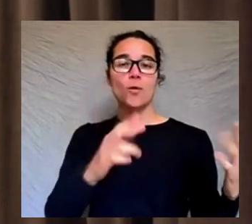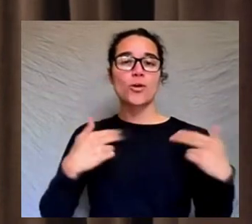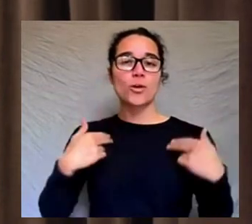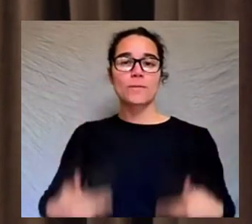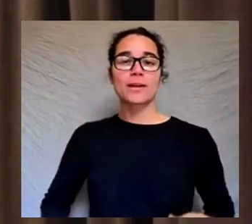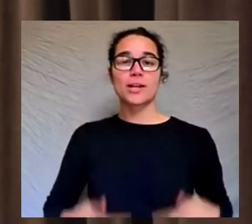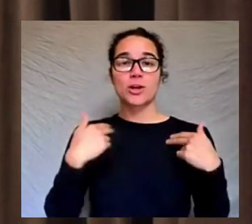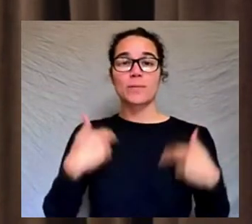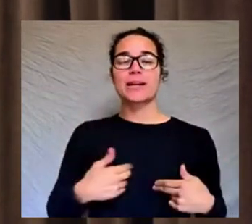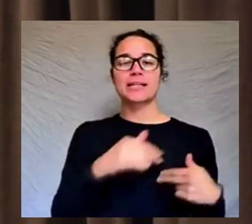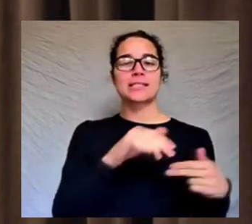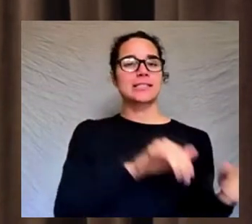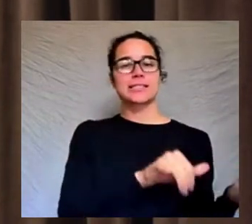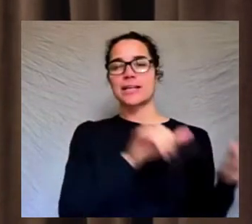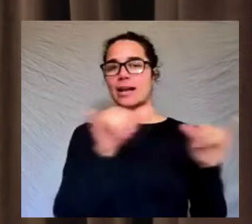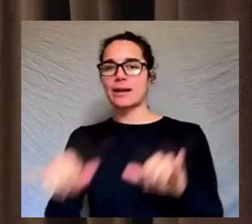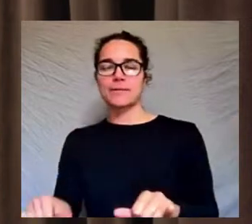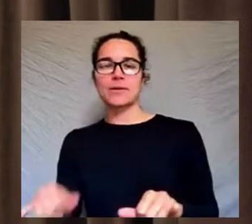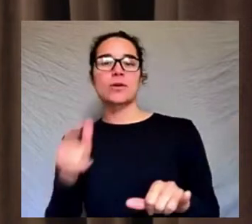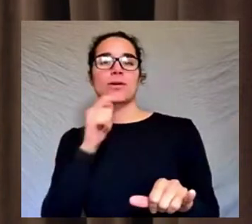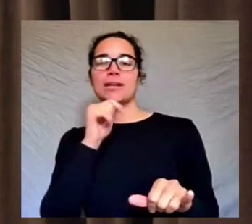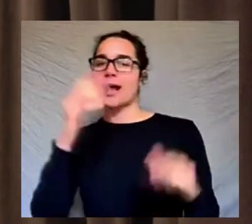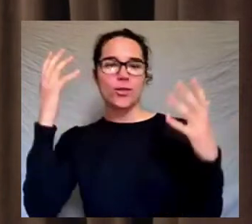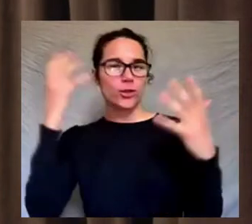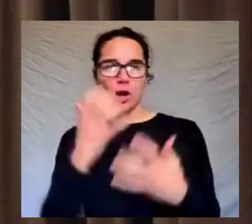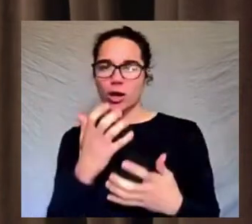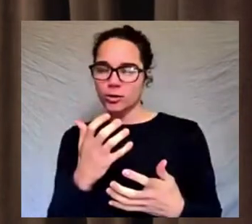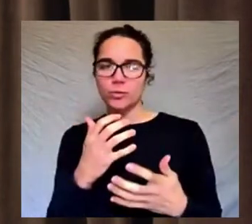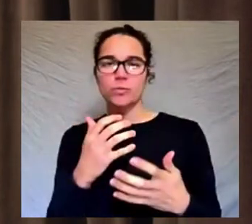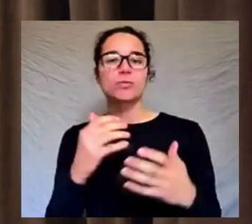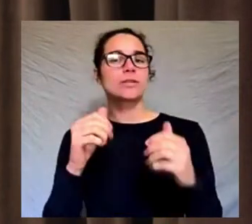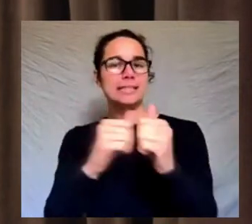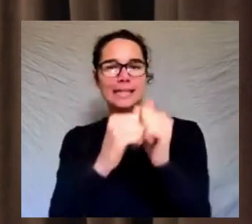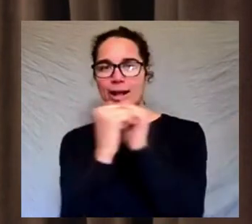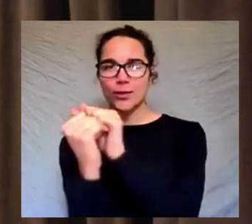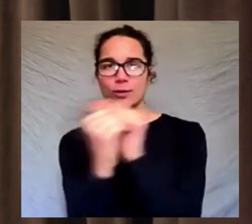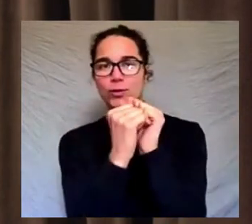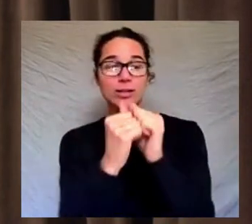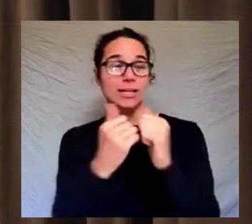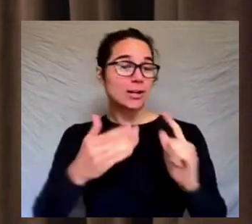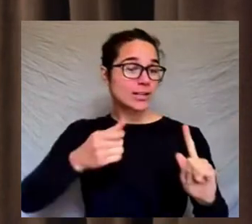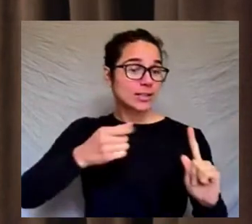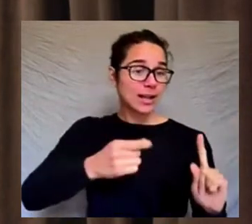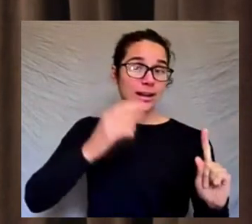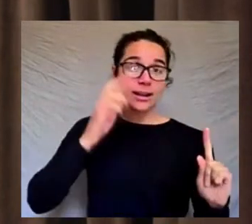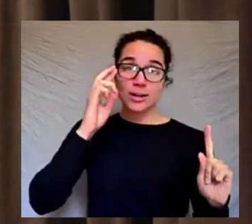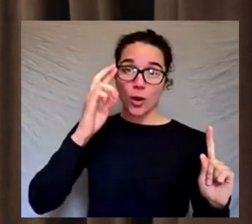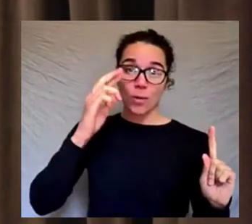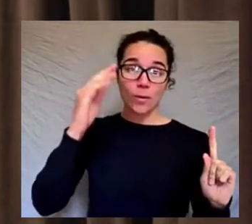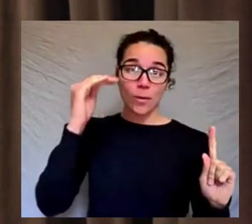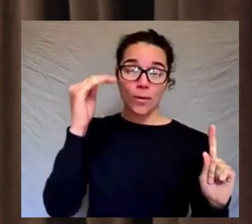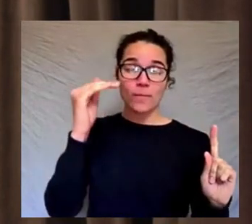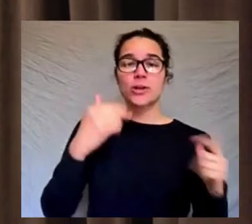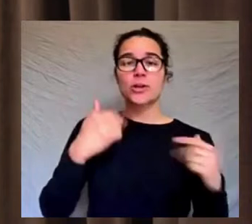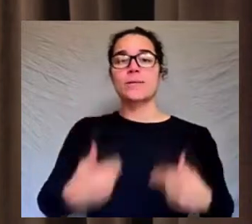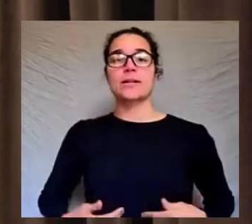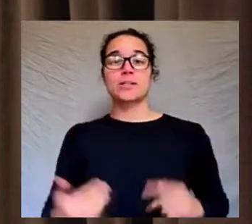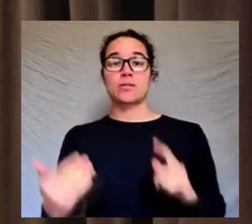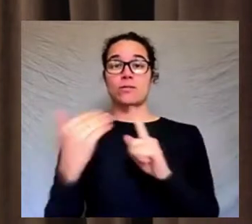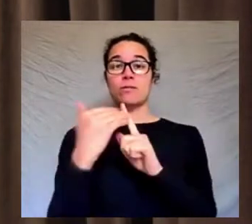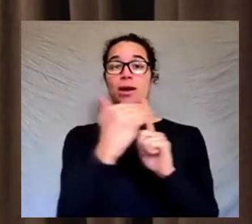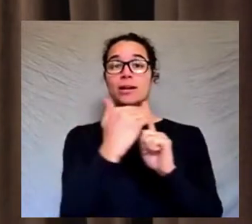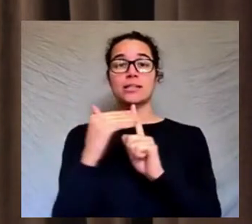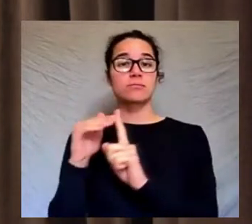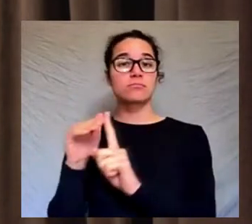dark. We are in this together, that here is a light, and the humanities remind us this light can be our